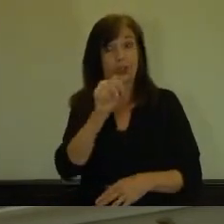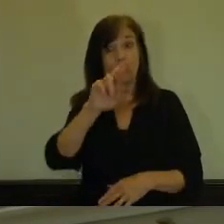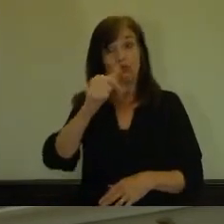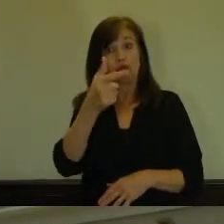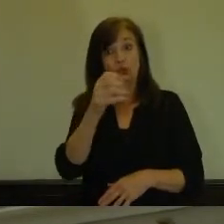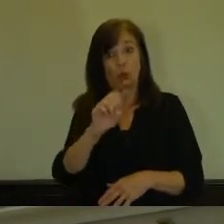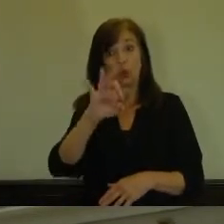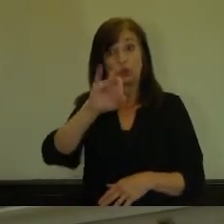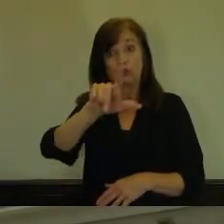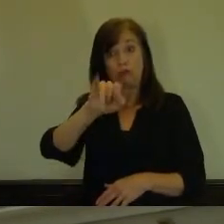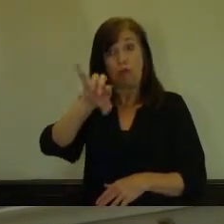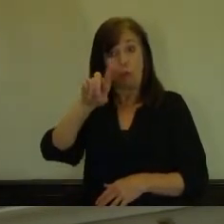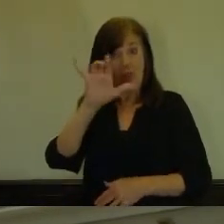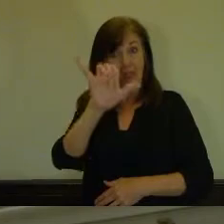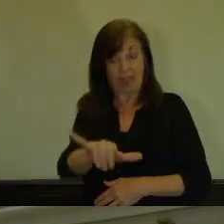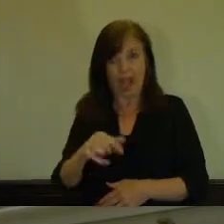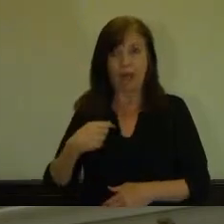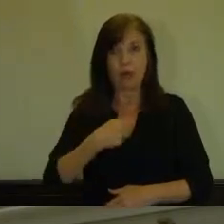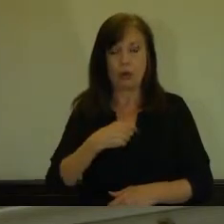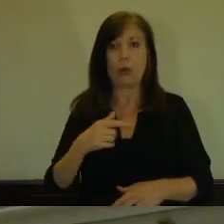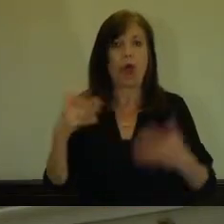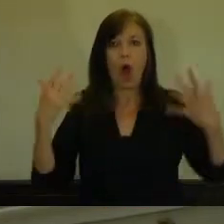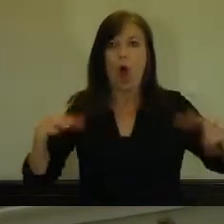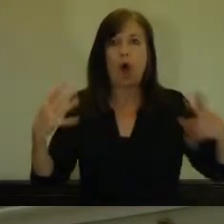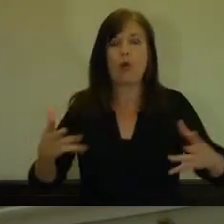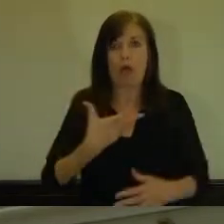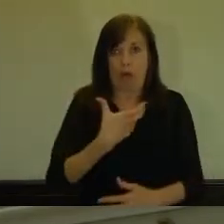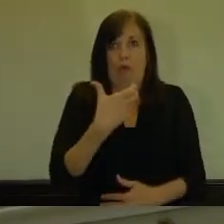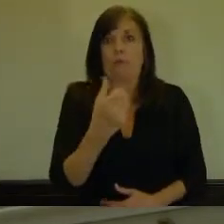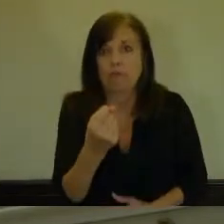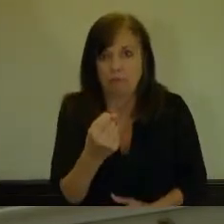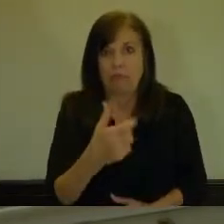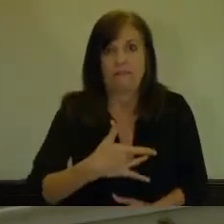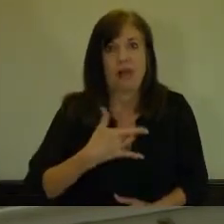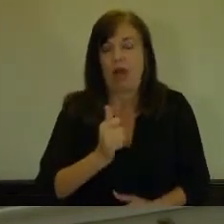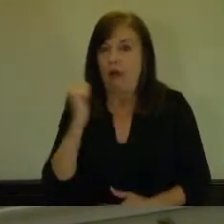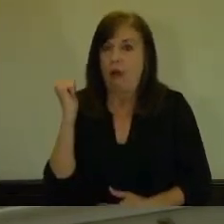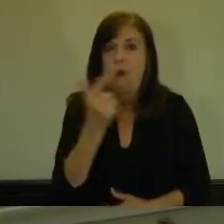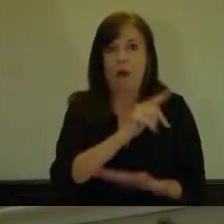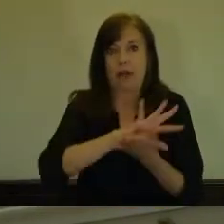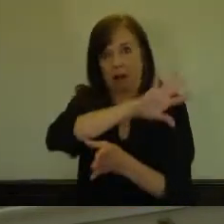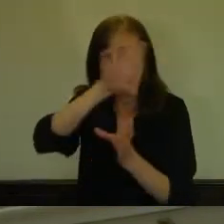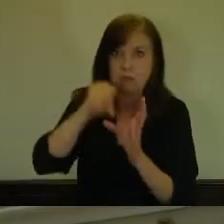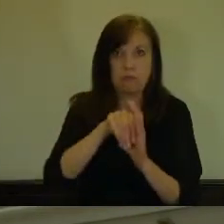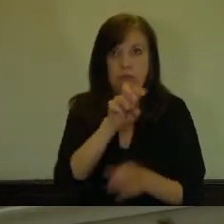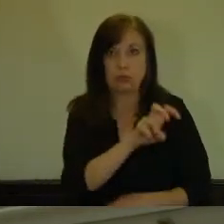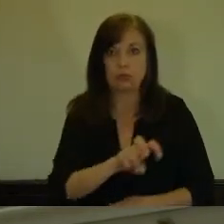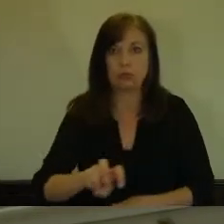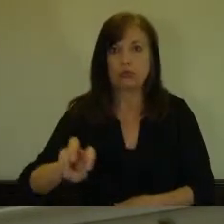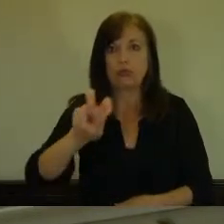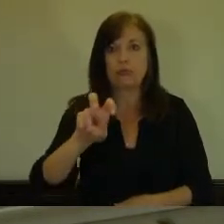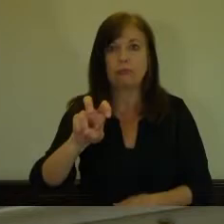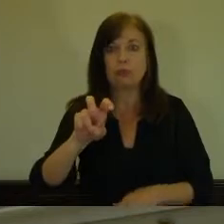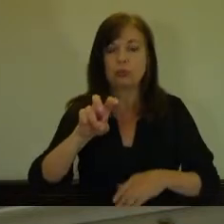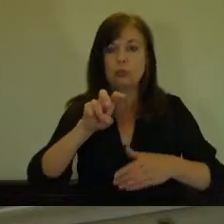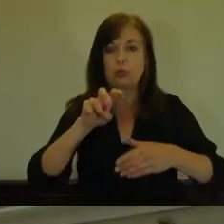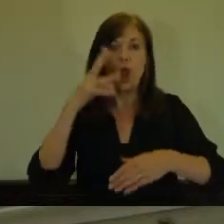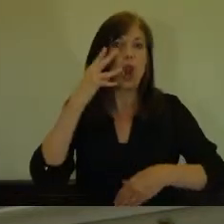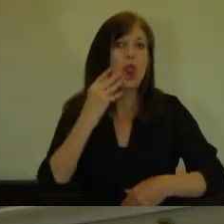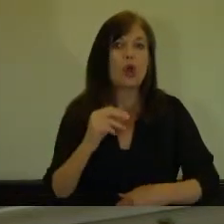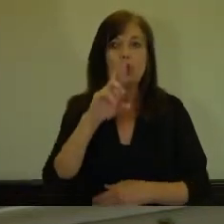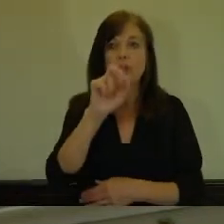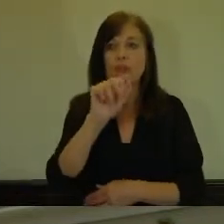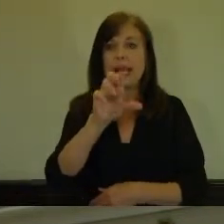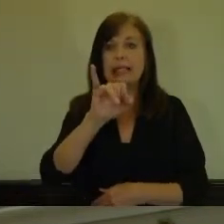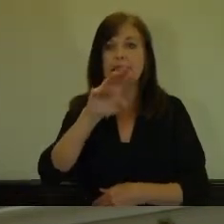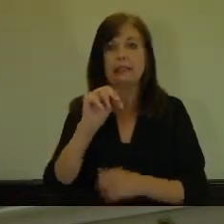Minneapolis, we would all be taken as a nation on a race convoy together. We felt the